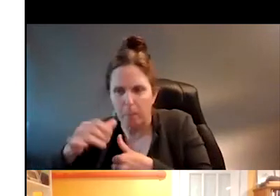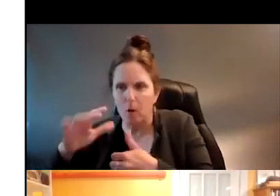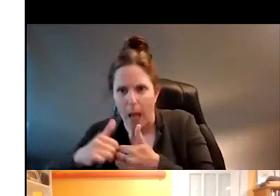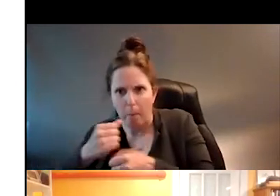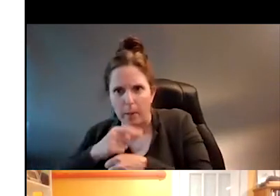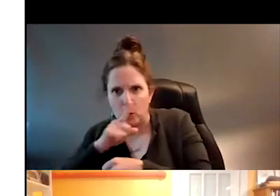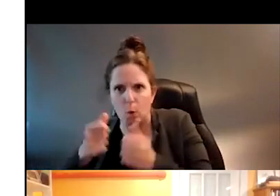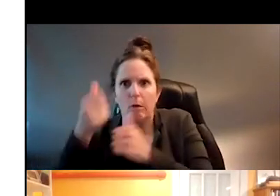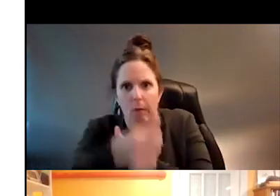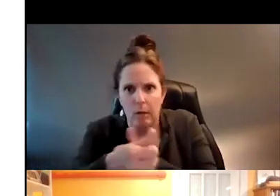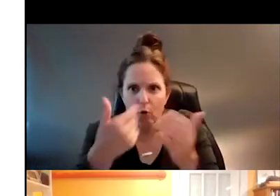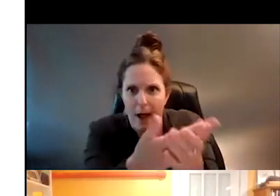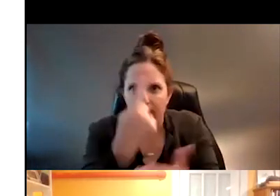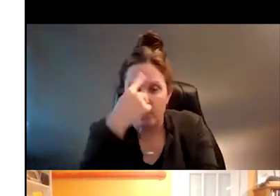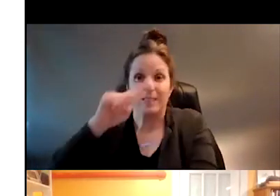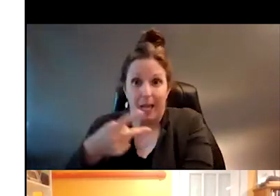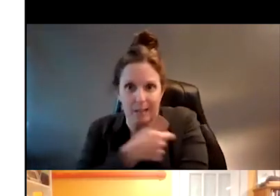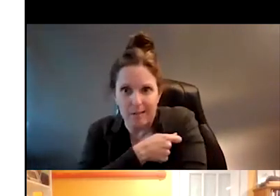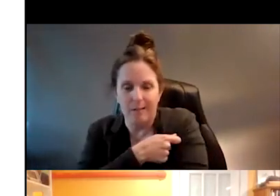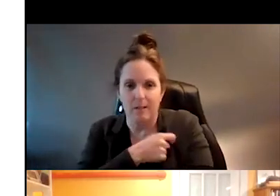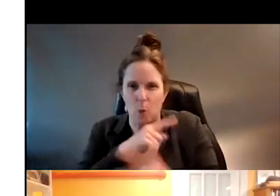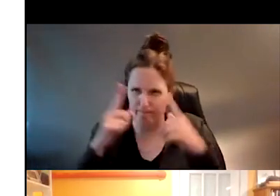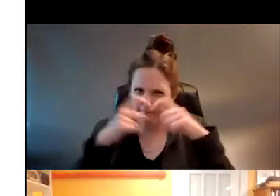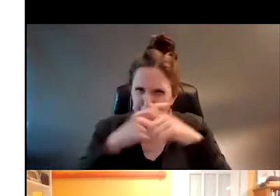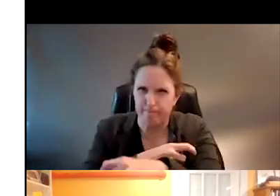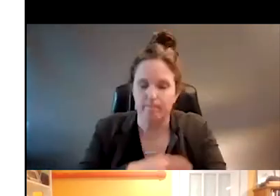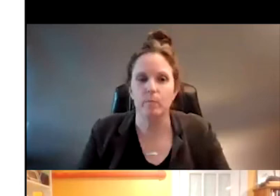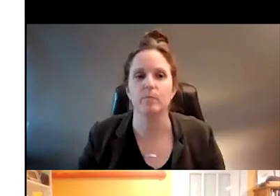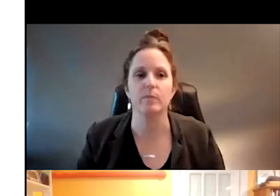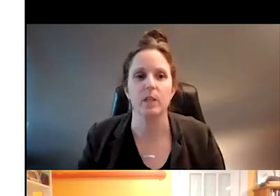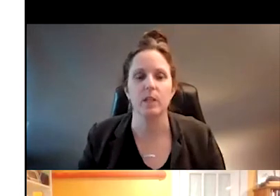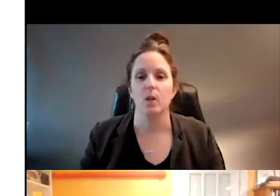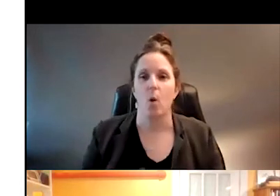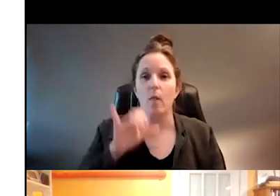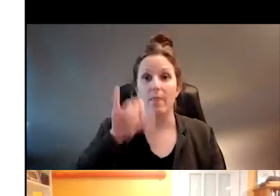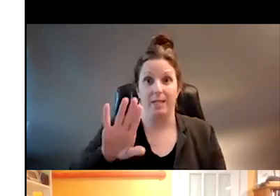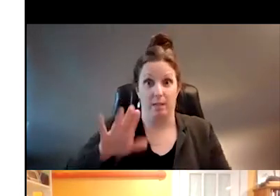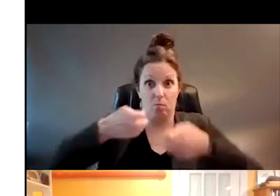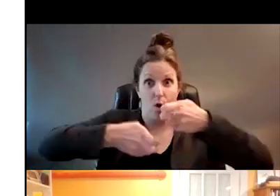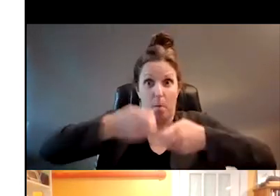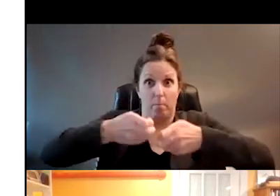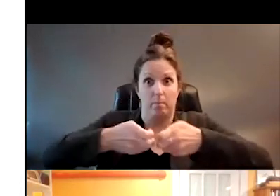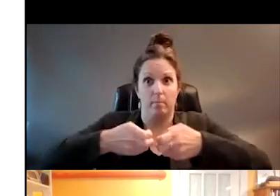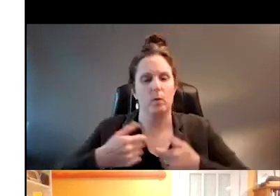series? So we thought about, this is the problem. Can we be part of